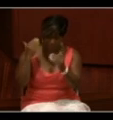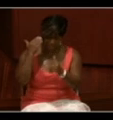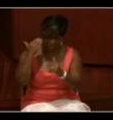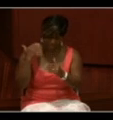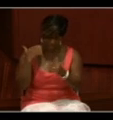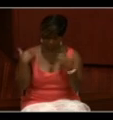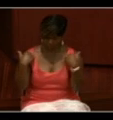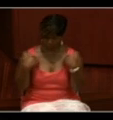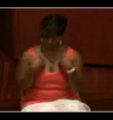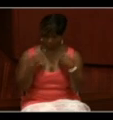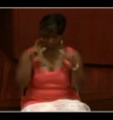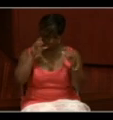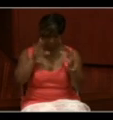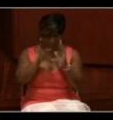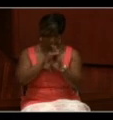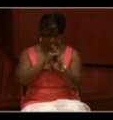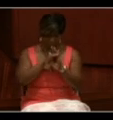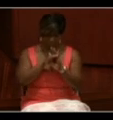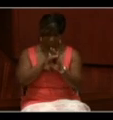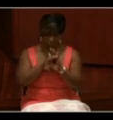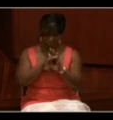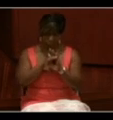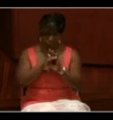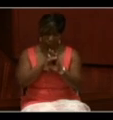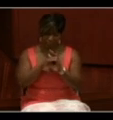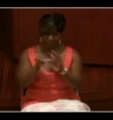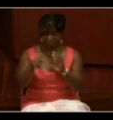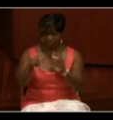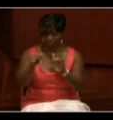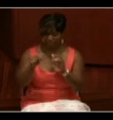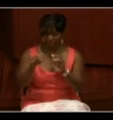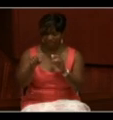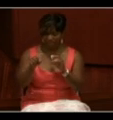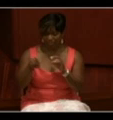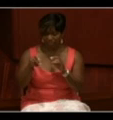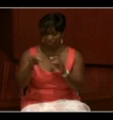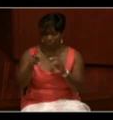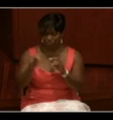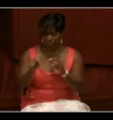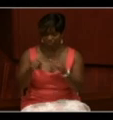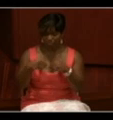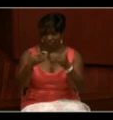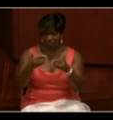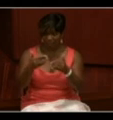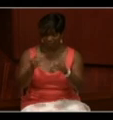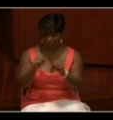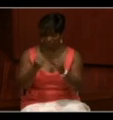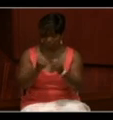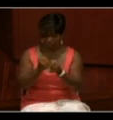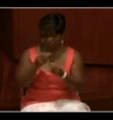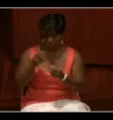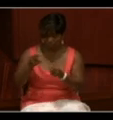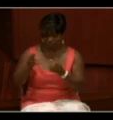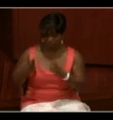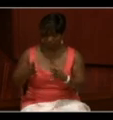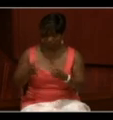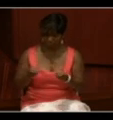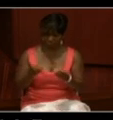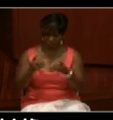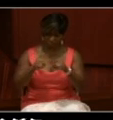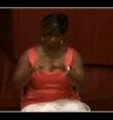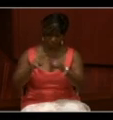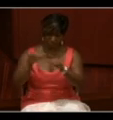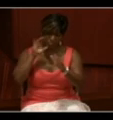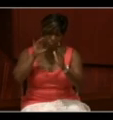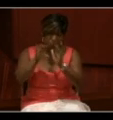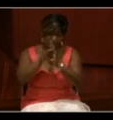sort of mugshot passport style images, provide information to the social historian. There are lots of amazing photographs in our